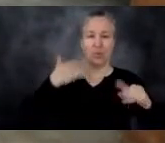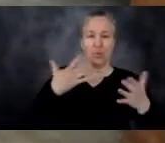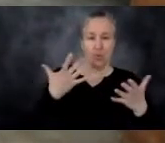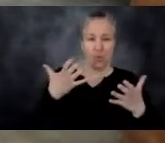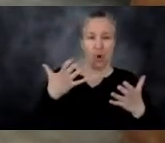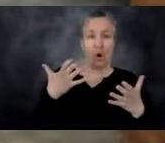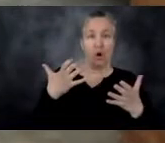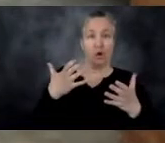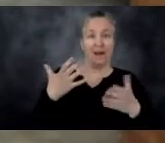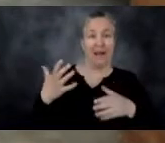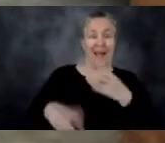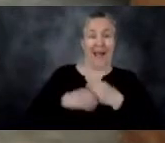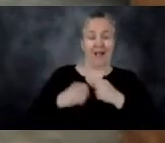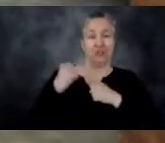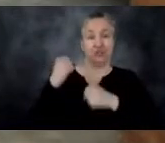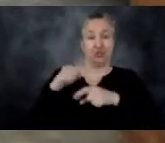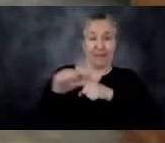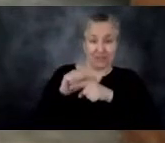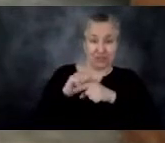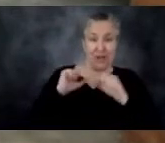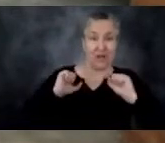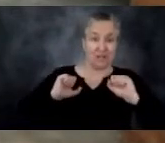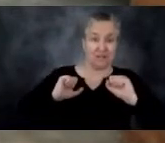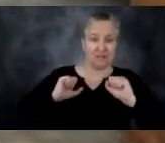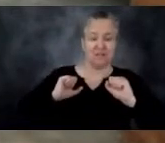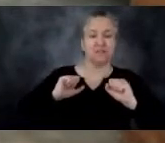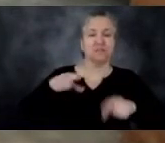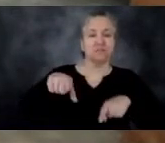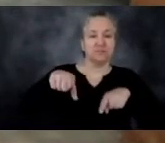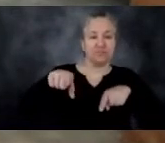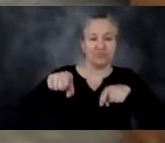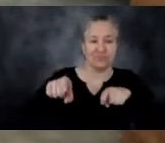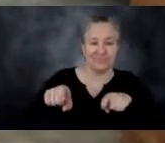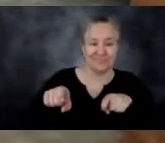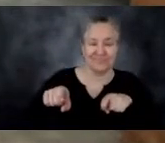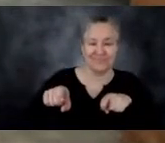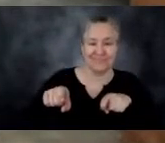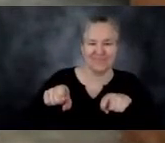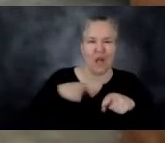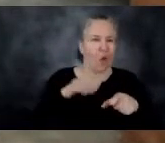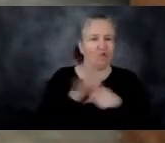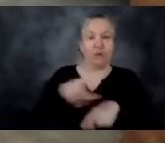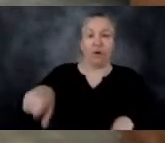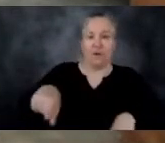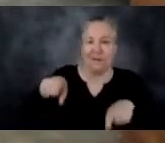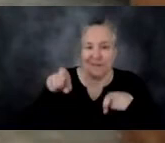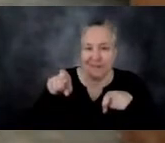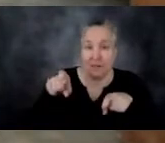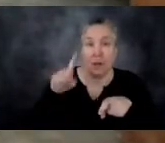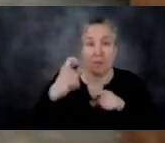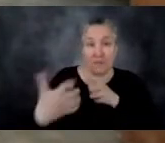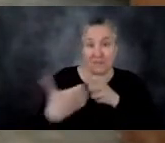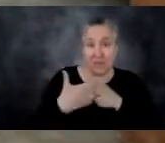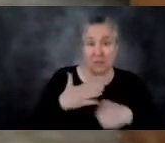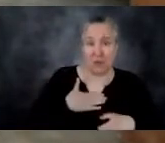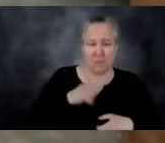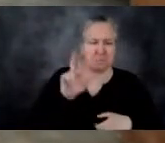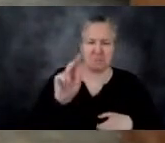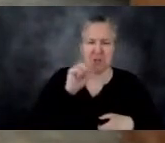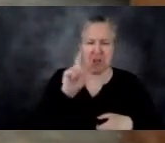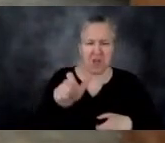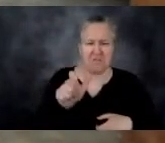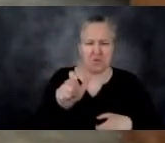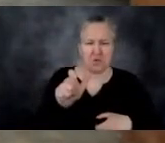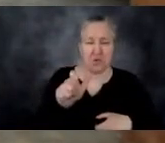exercise, you're going to bring your back knee down slightly. I'm going full range of motion. You don't have to follow me, okay? And then